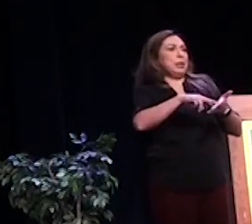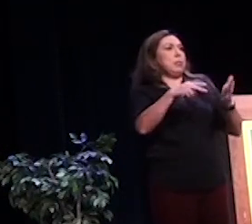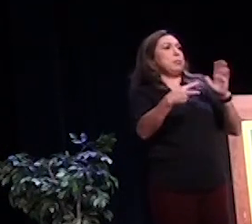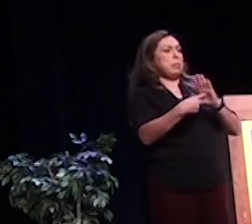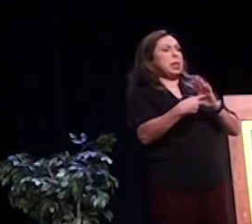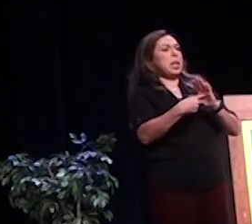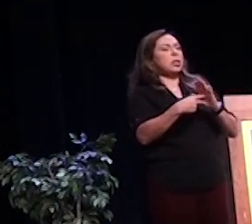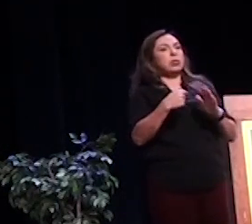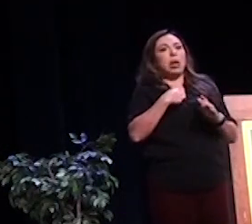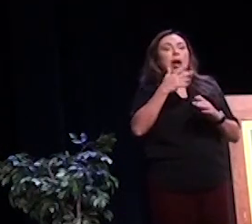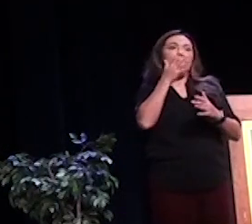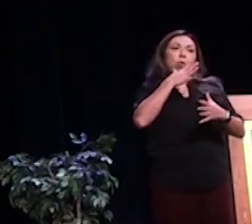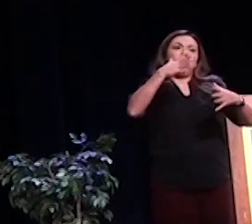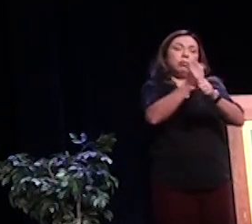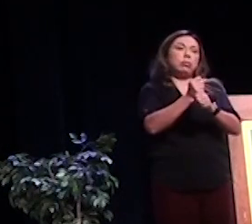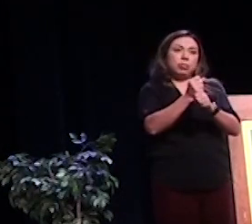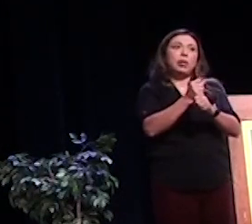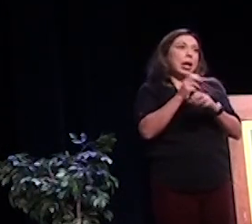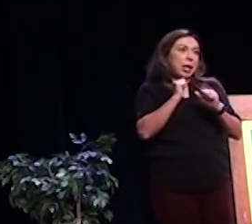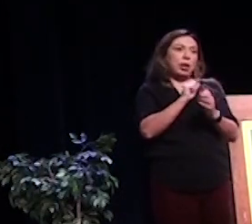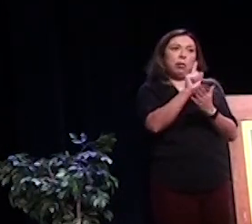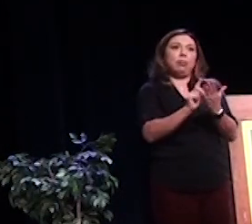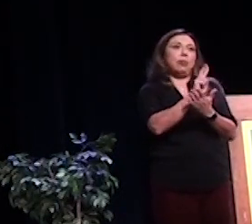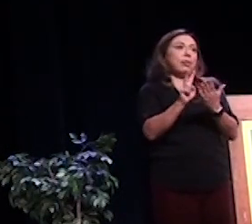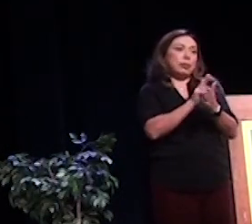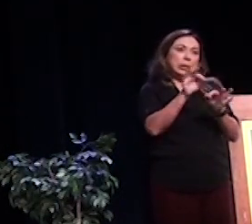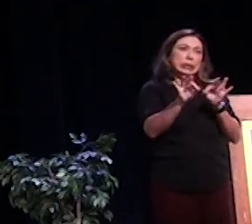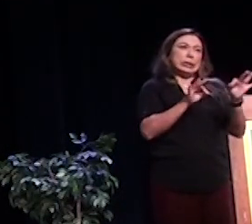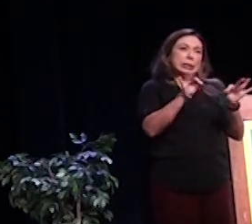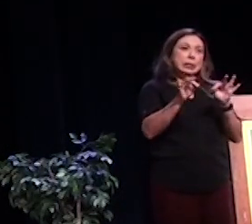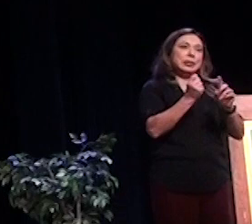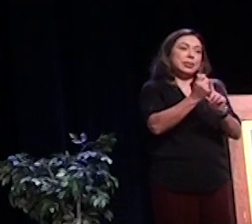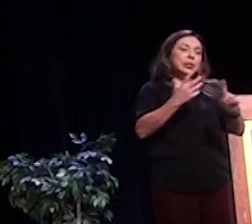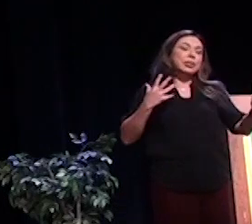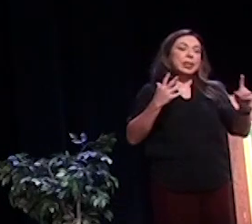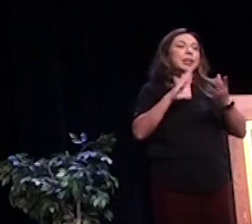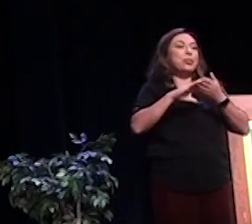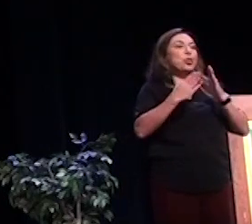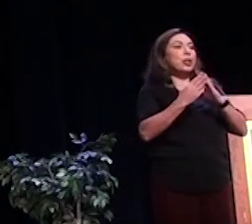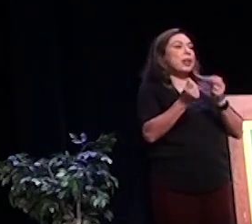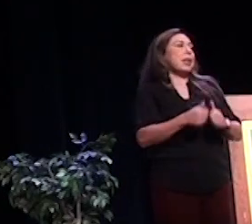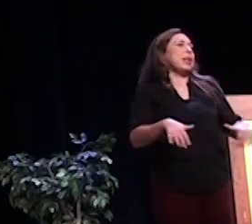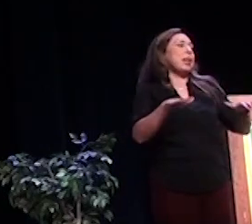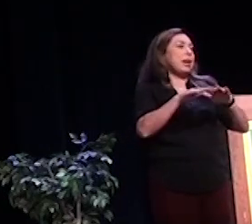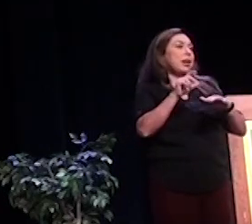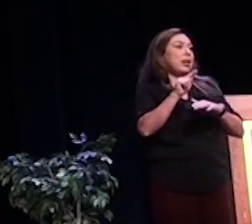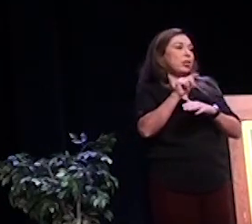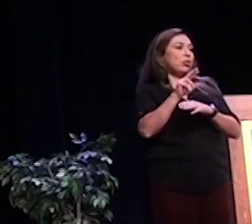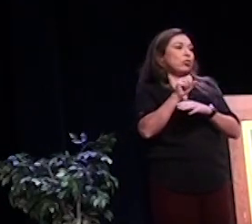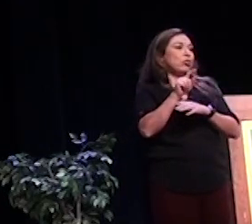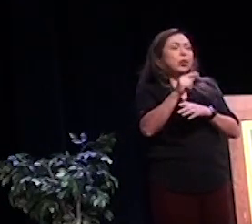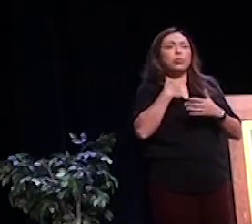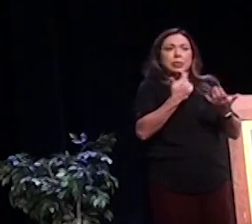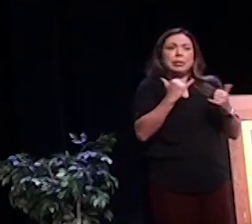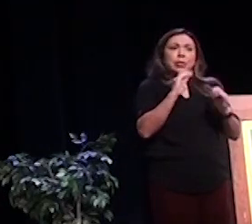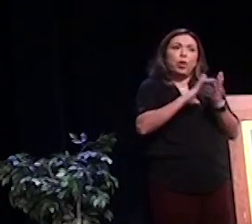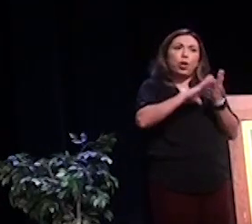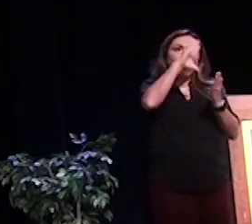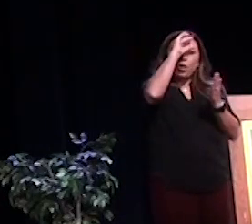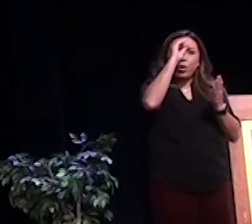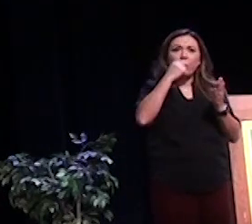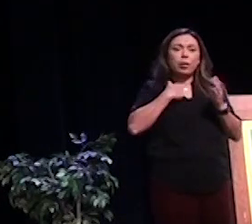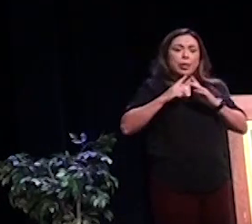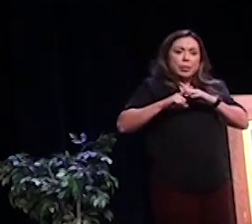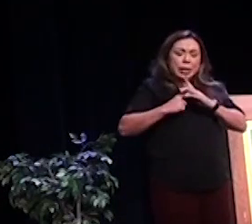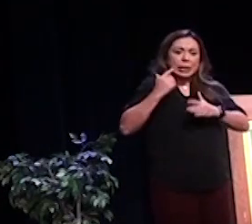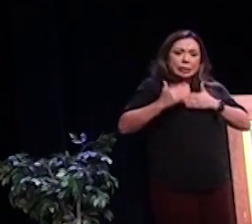brief overview, because it can take hours to kind of go to community land trusts, we're still learning, and we're in the beginning stages of doing the research, of being